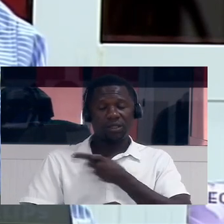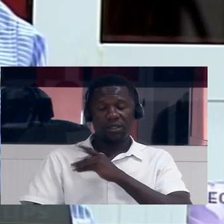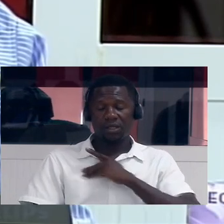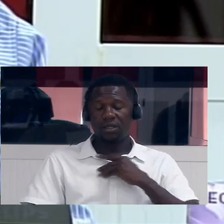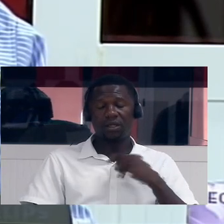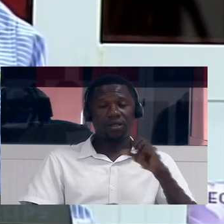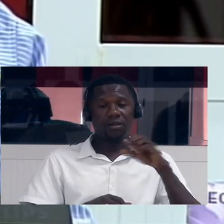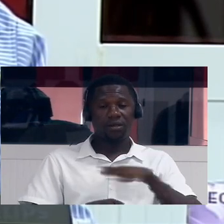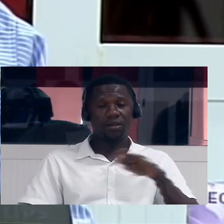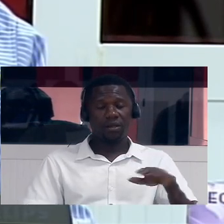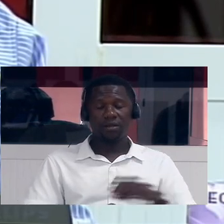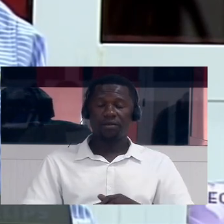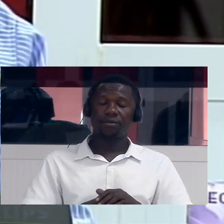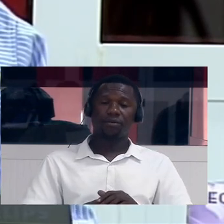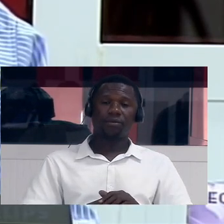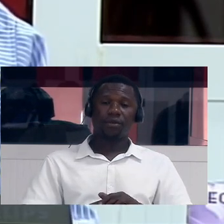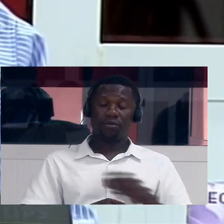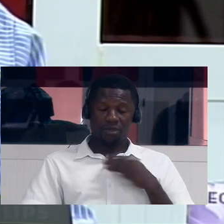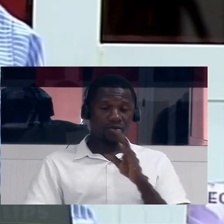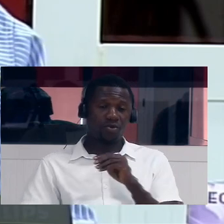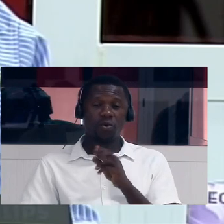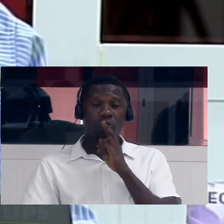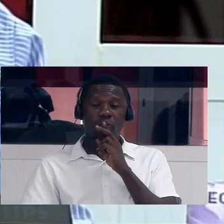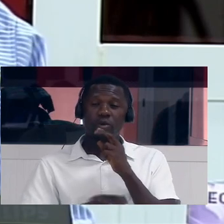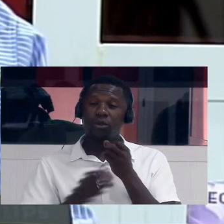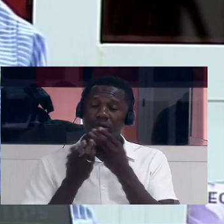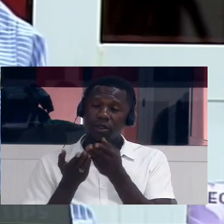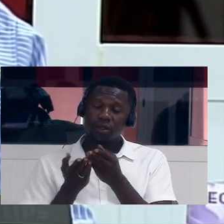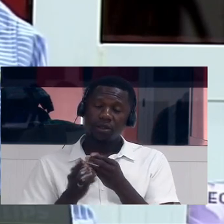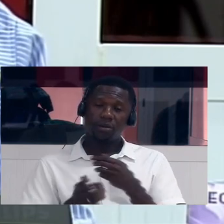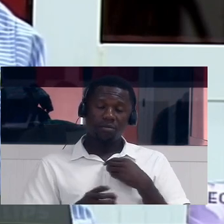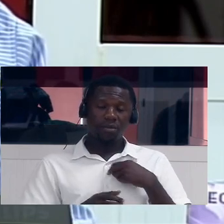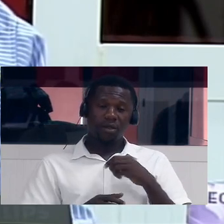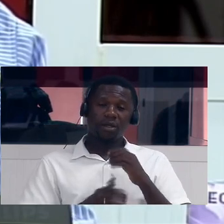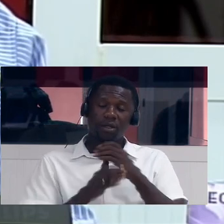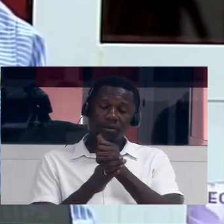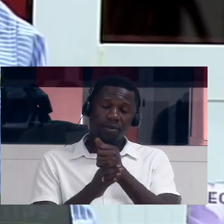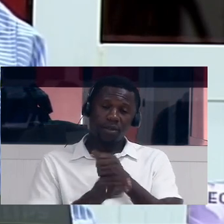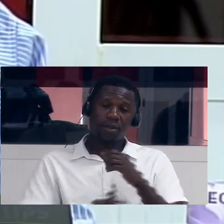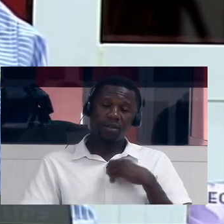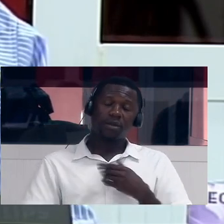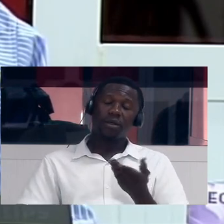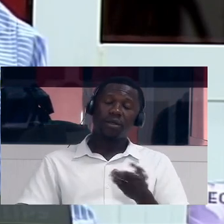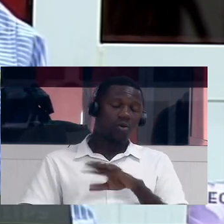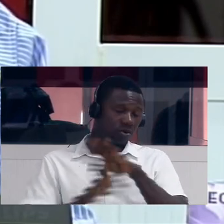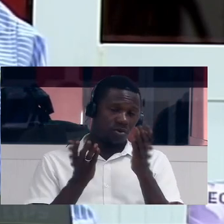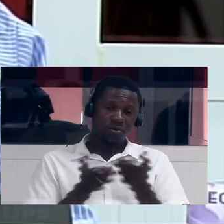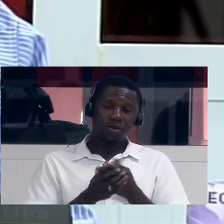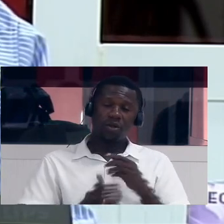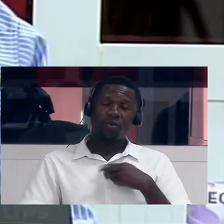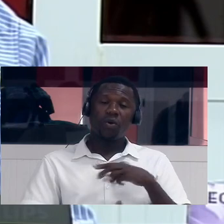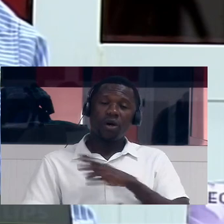did. Who did you tell? Oh, my deputy, my operation, they all. That is what necessitated Commissioner